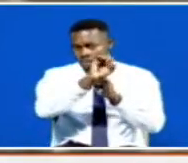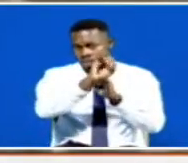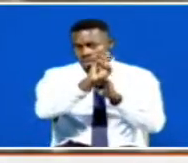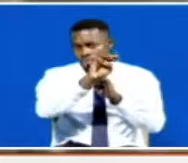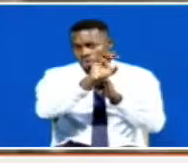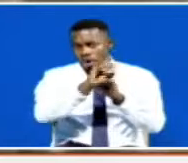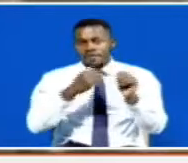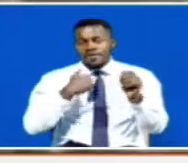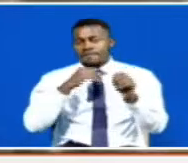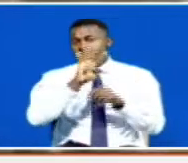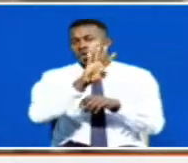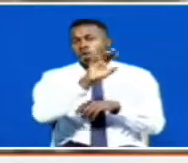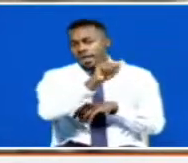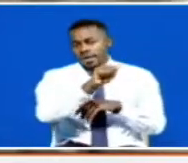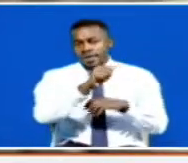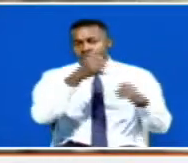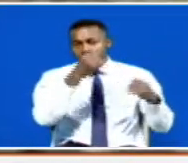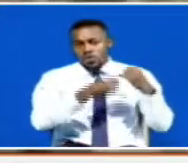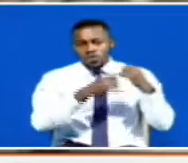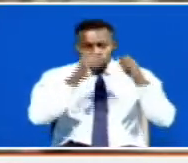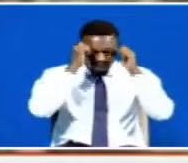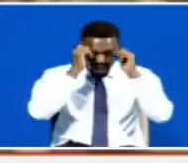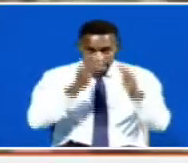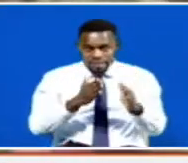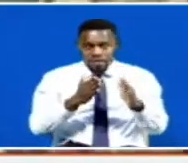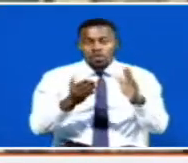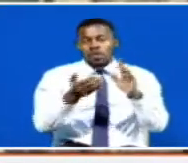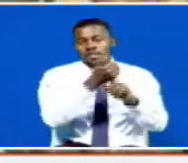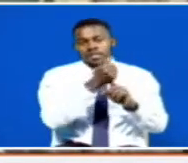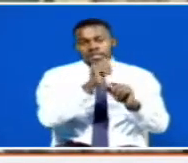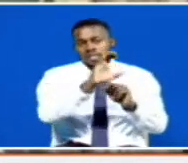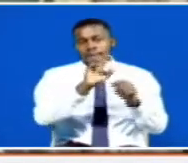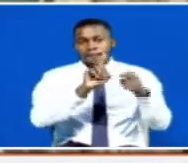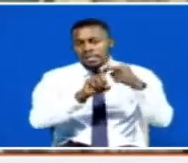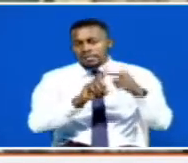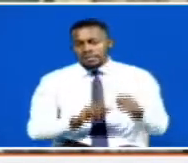with the last candidates getting a C+. The target we had actually,